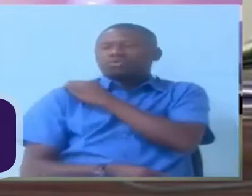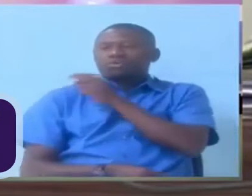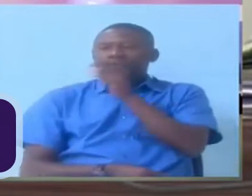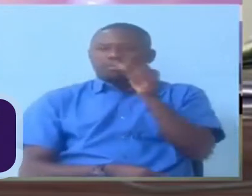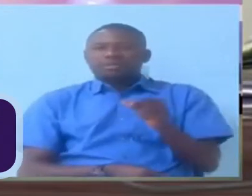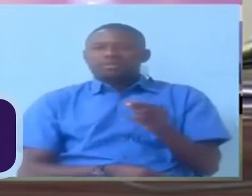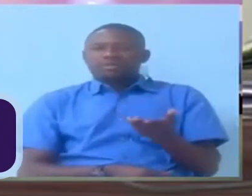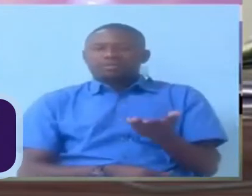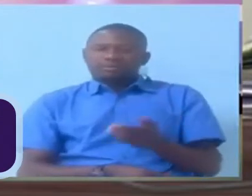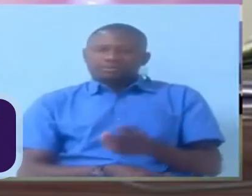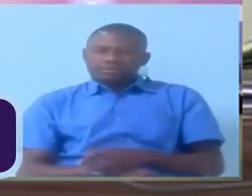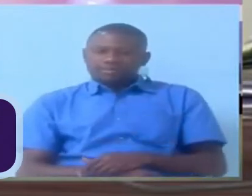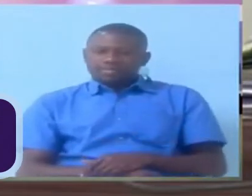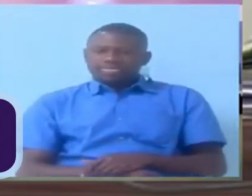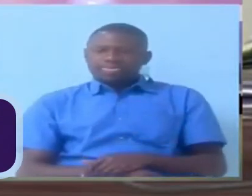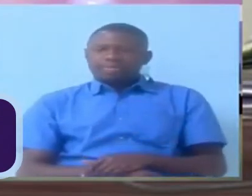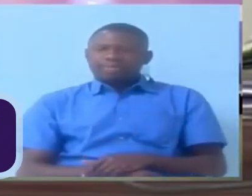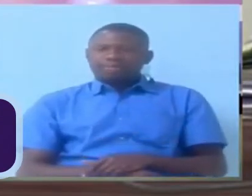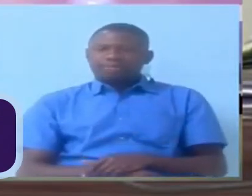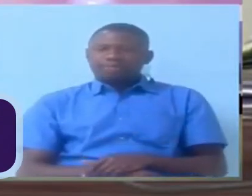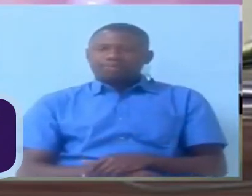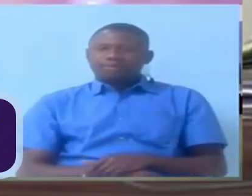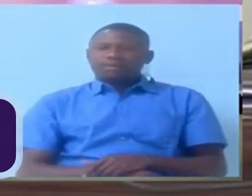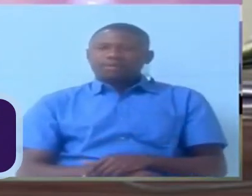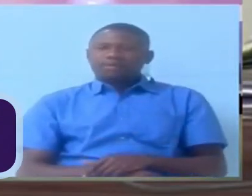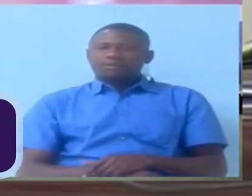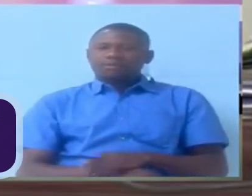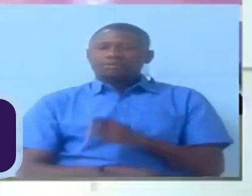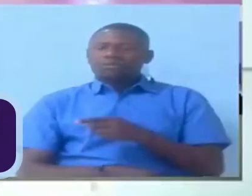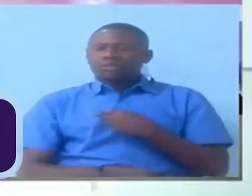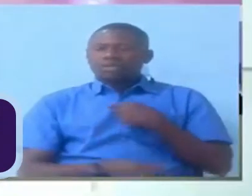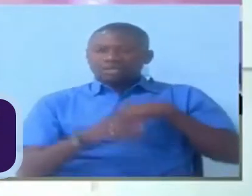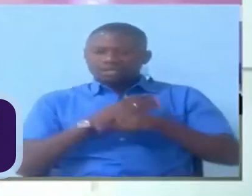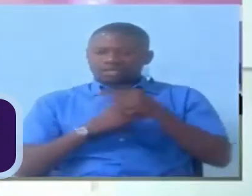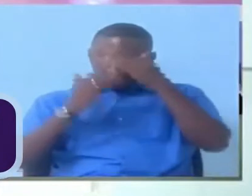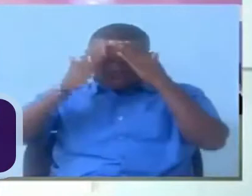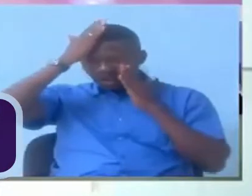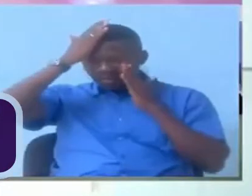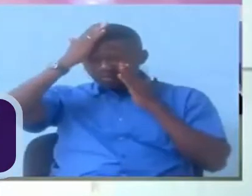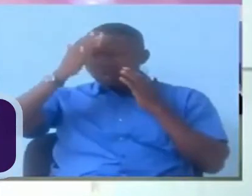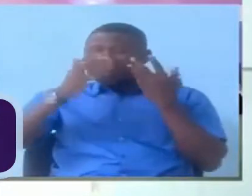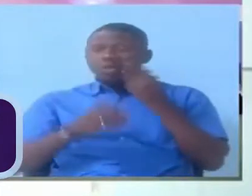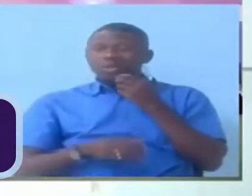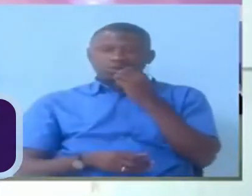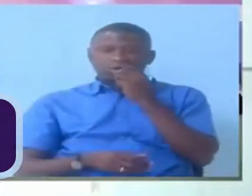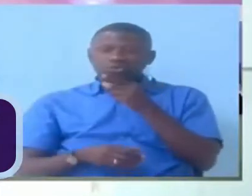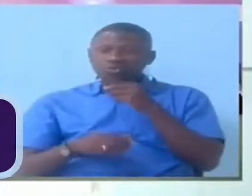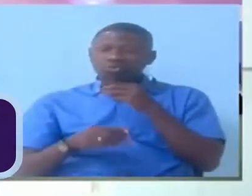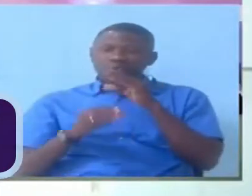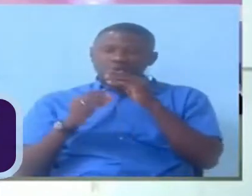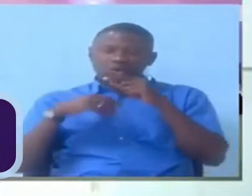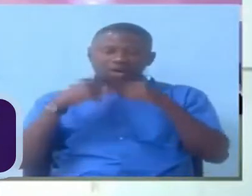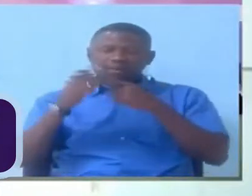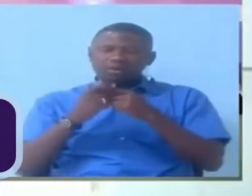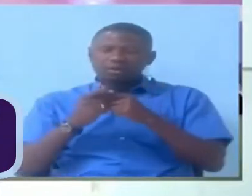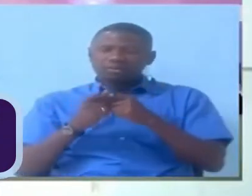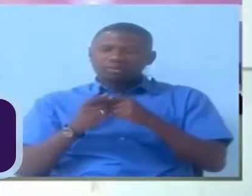e karanda banko e bantala barisatara kitamoluti menu karanta yo londolu soto. In effect what you are saying